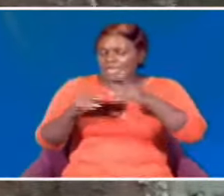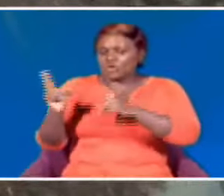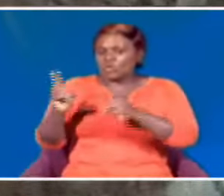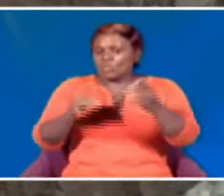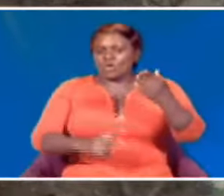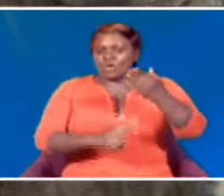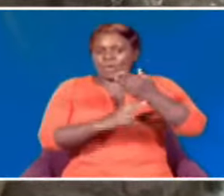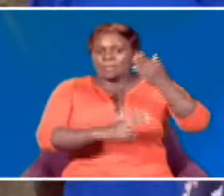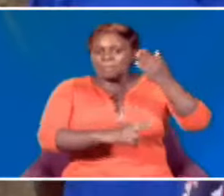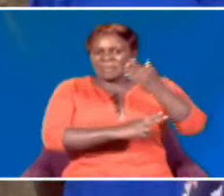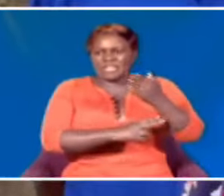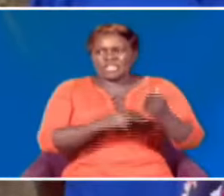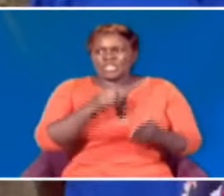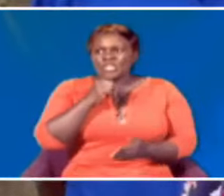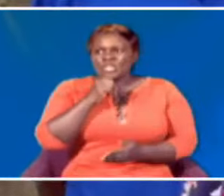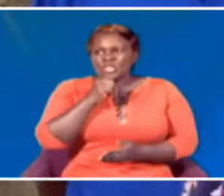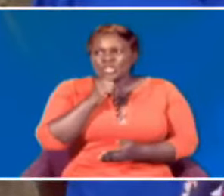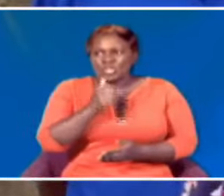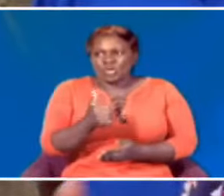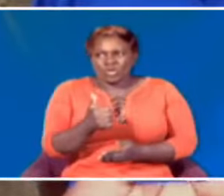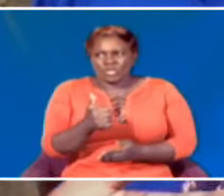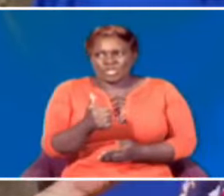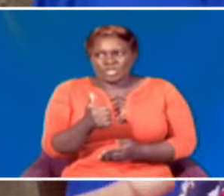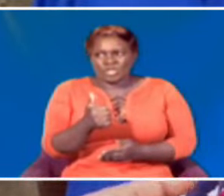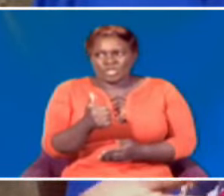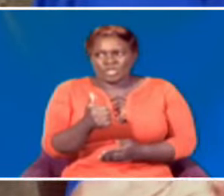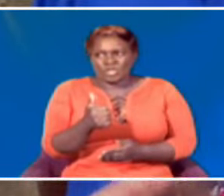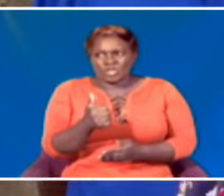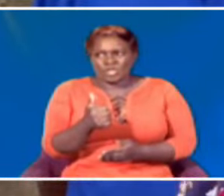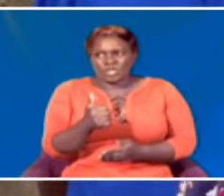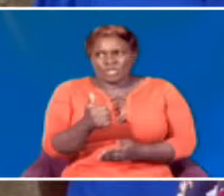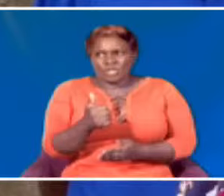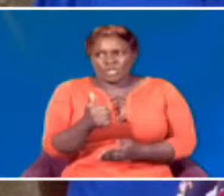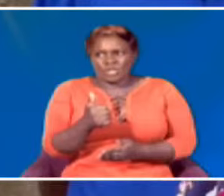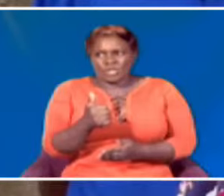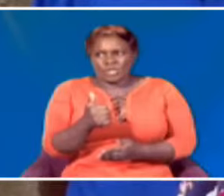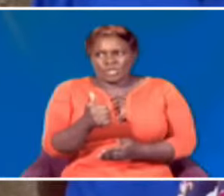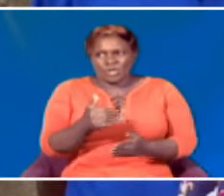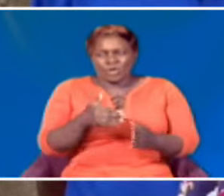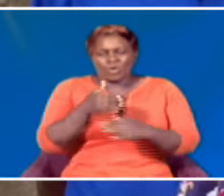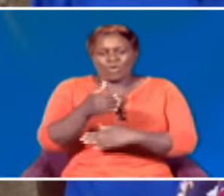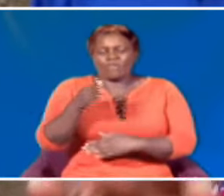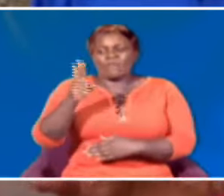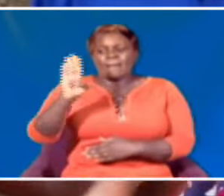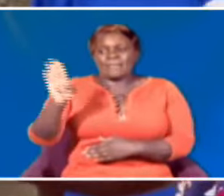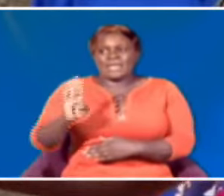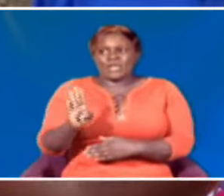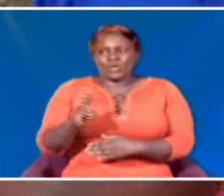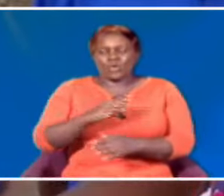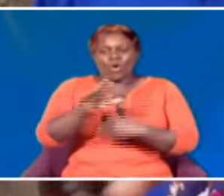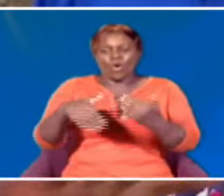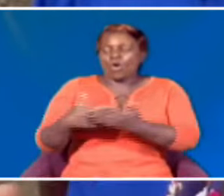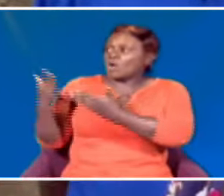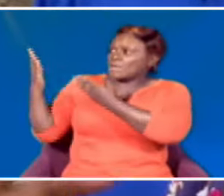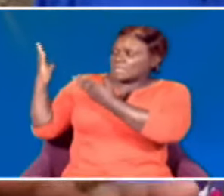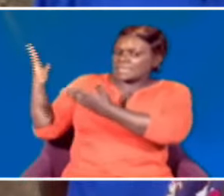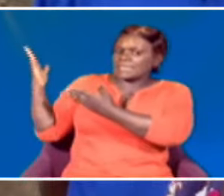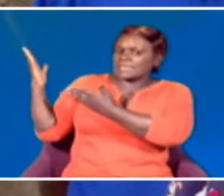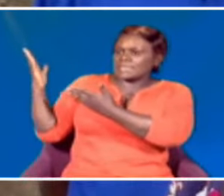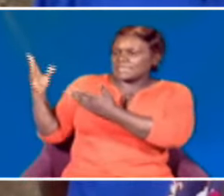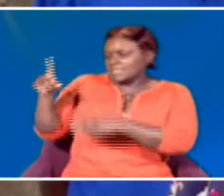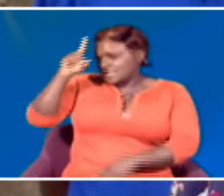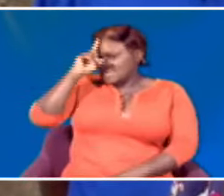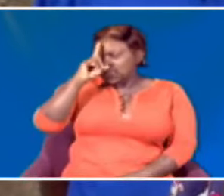would not be talking of, I've been told by the engineers, you would not be talking about anything less than a billion shillings. So all this is